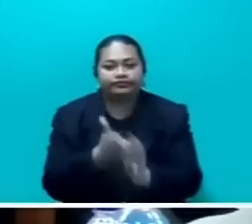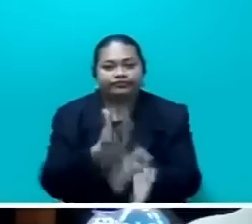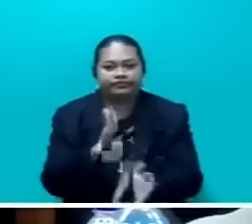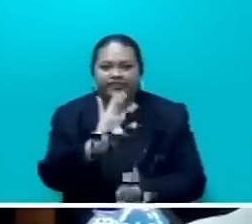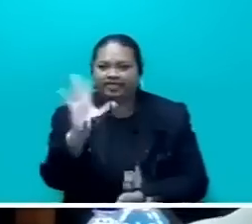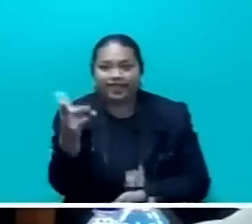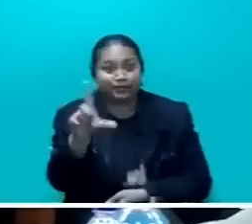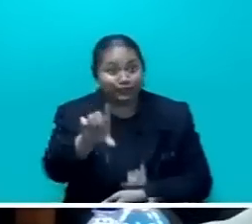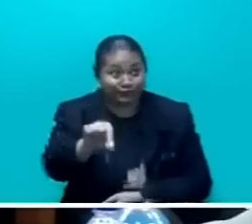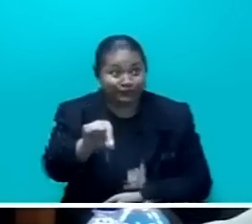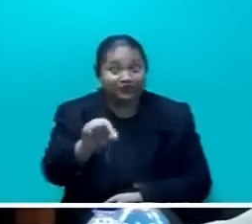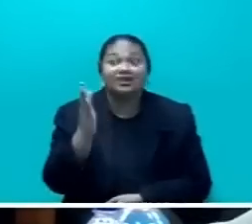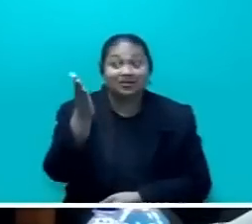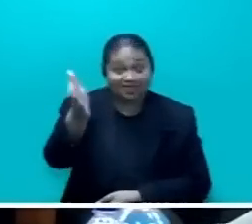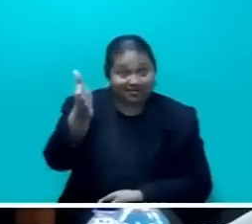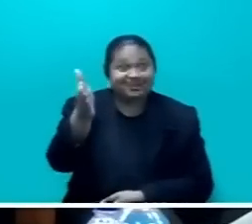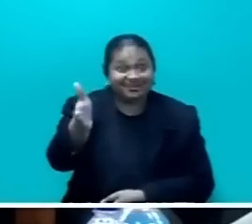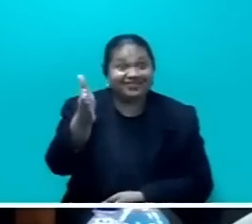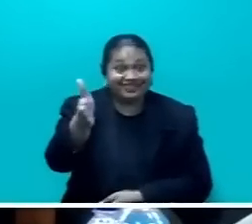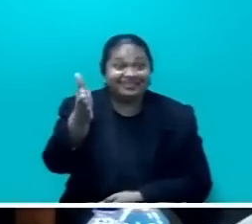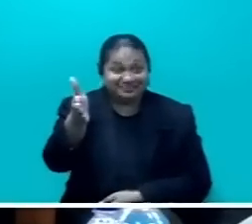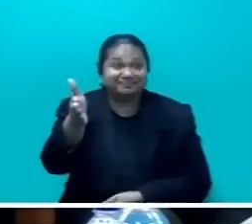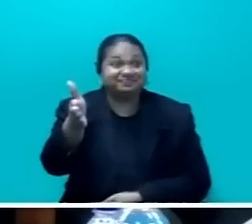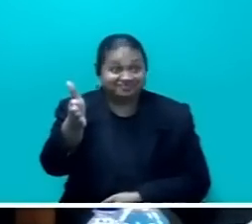Mr. Speaker,